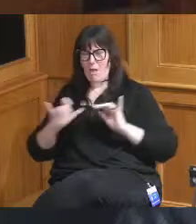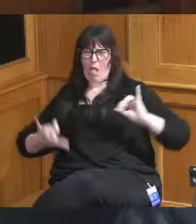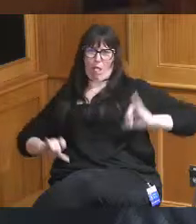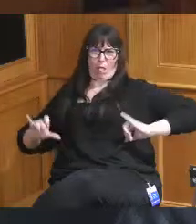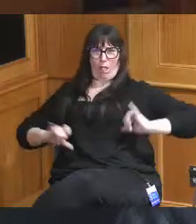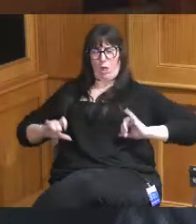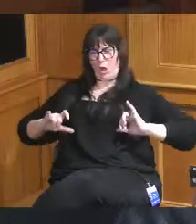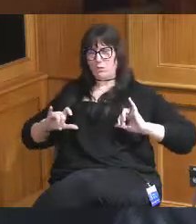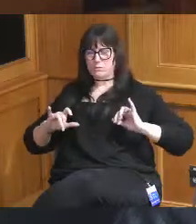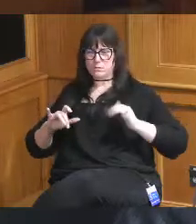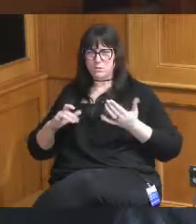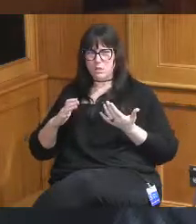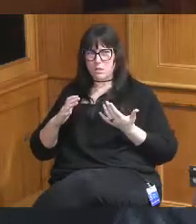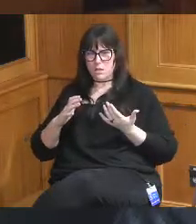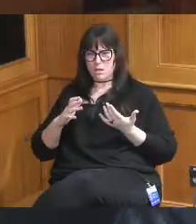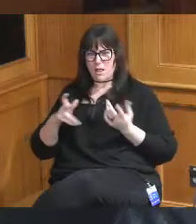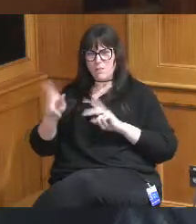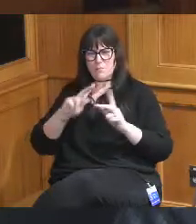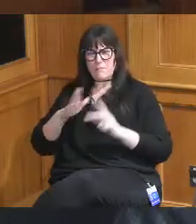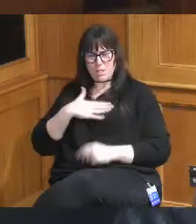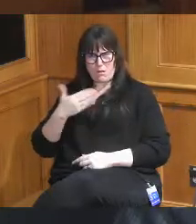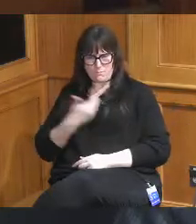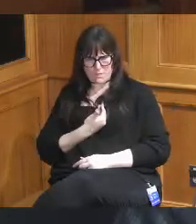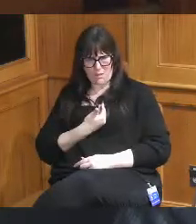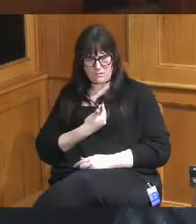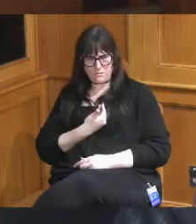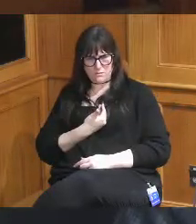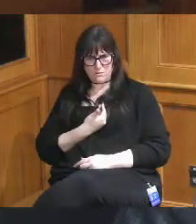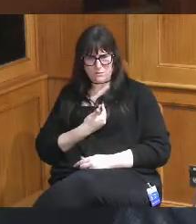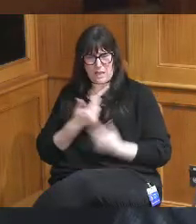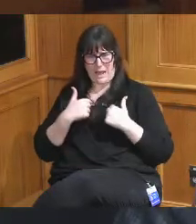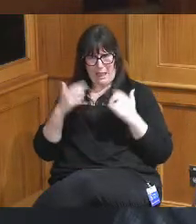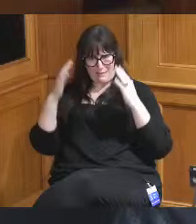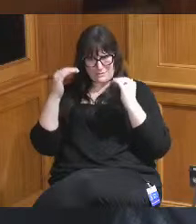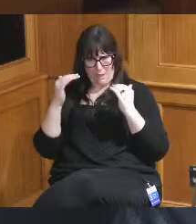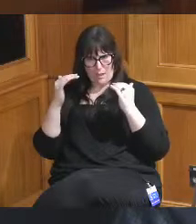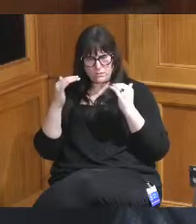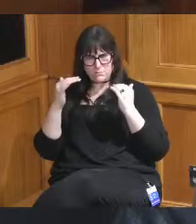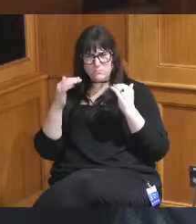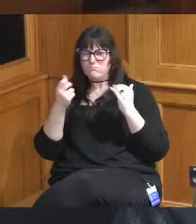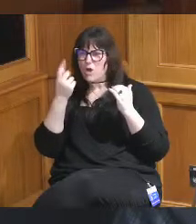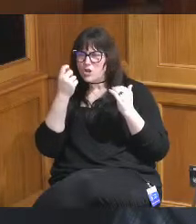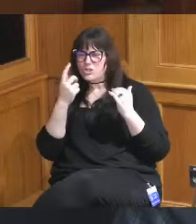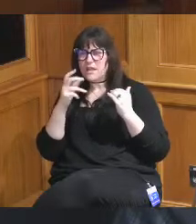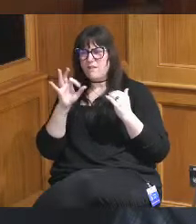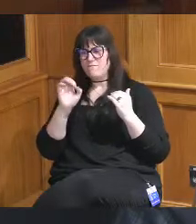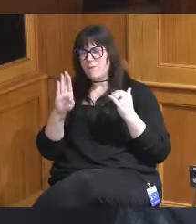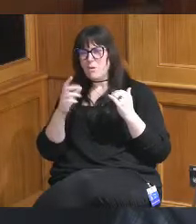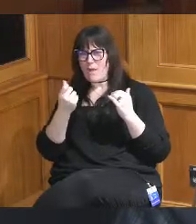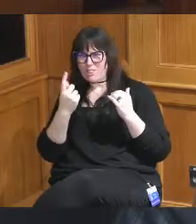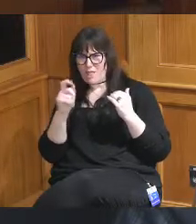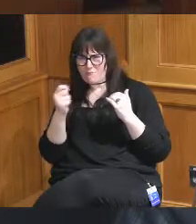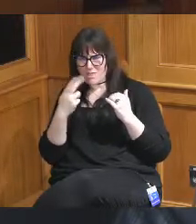upset. And my expectation was, I sent an email February 11th